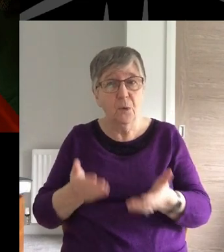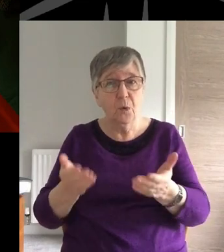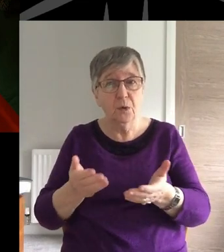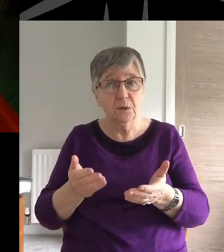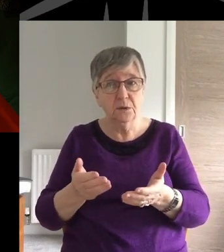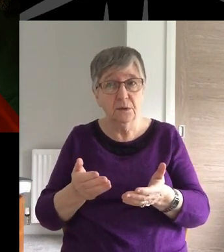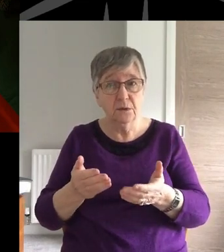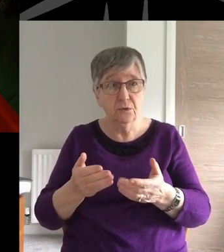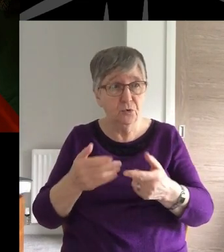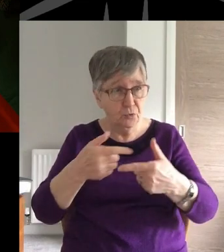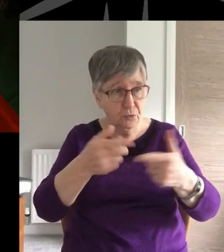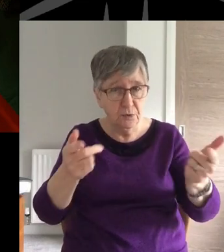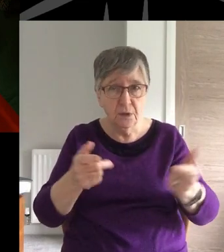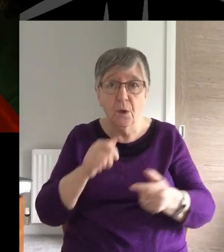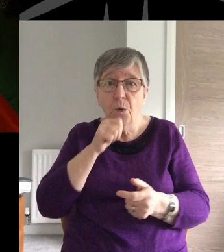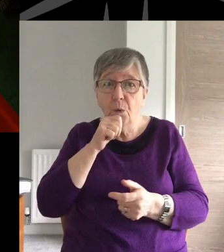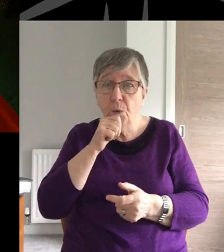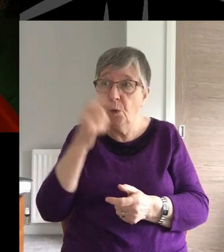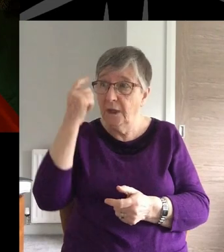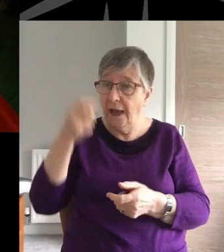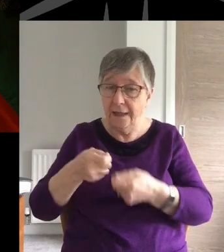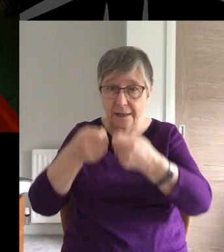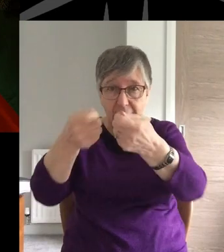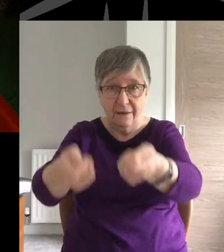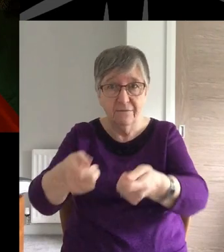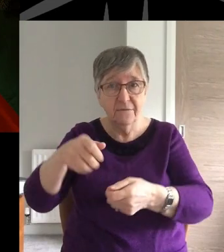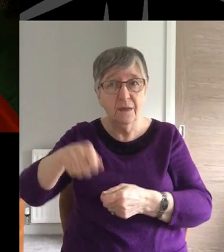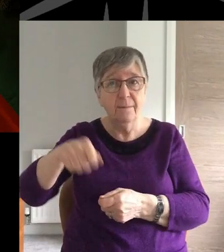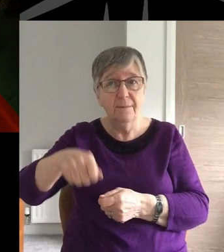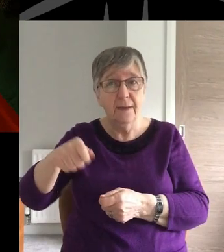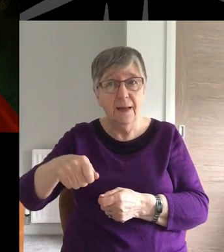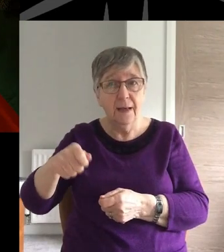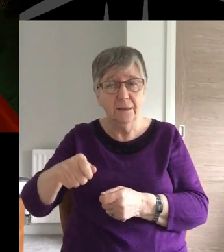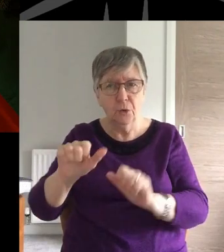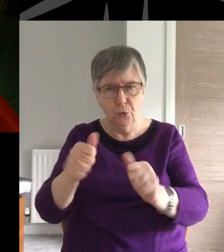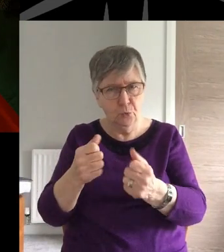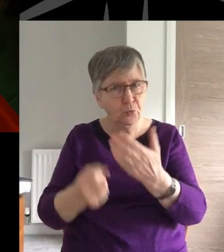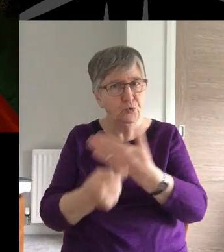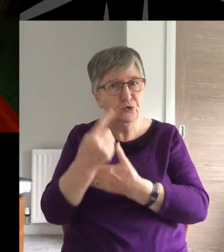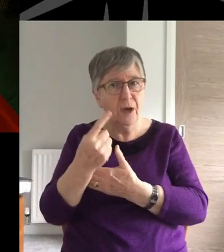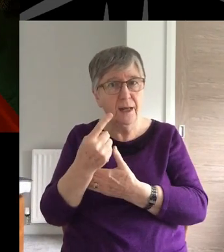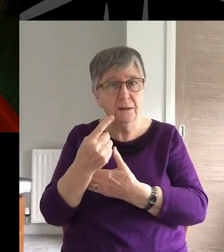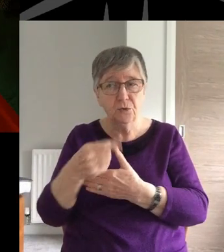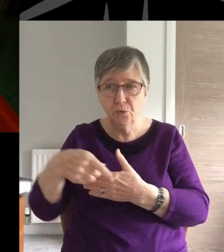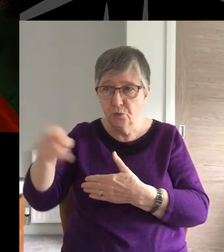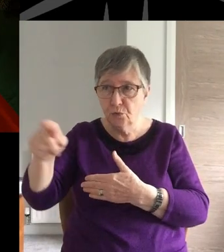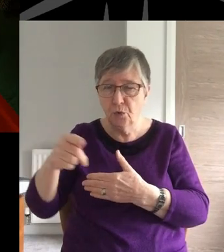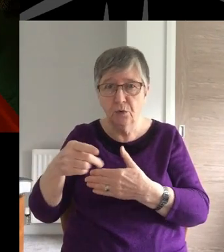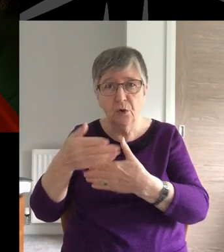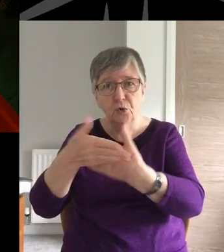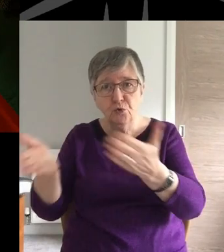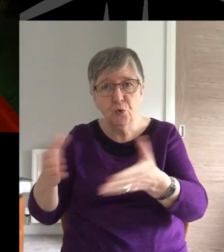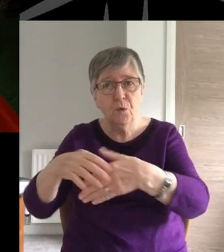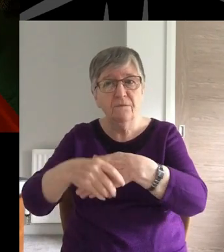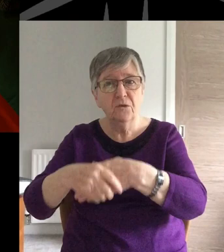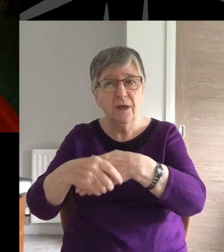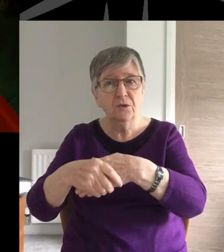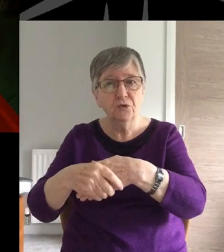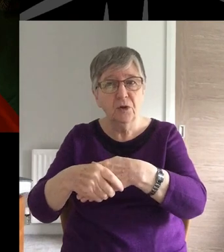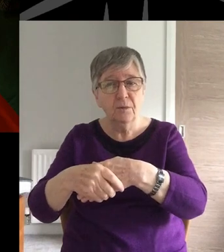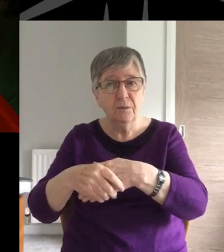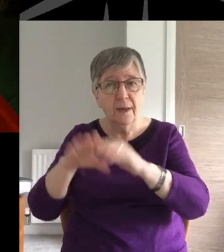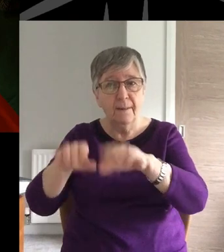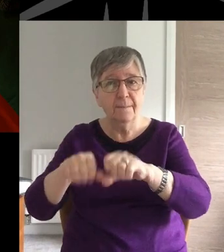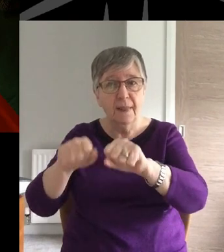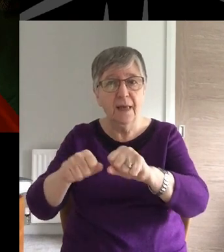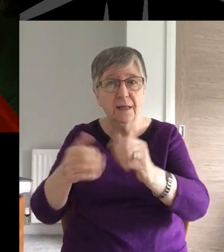make known who these gifts should be taken to. It's a great chance for you to extend a hand of friendship and a blessing to